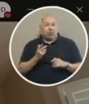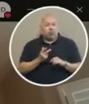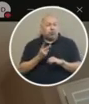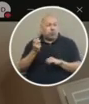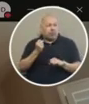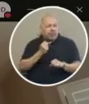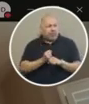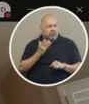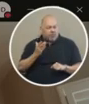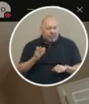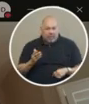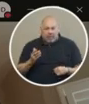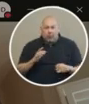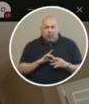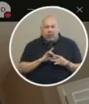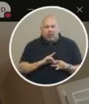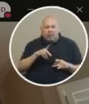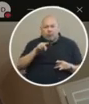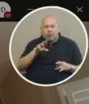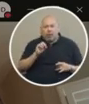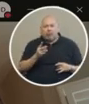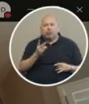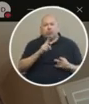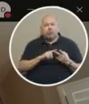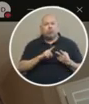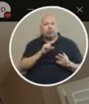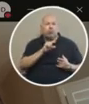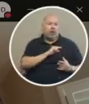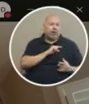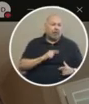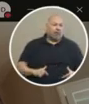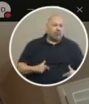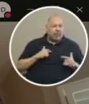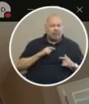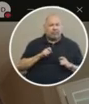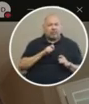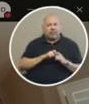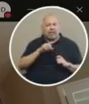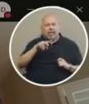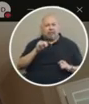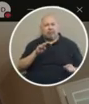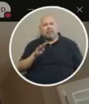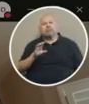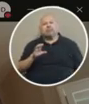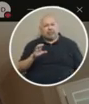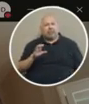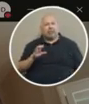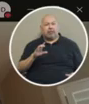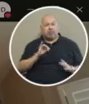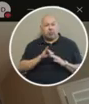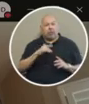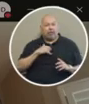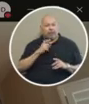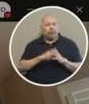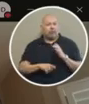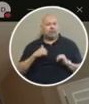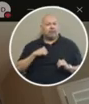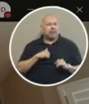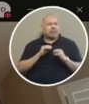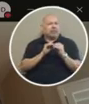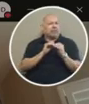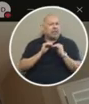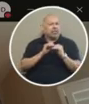years, related to Proposition 2 and the quality of life, in particular for the MPC project. But it is costing us in litigation.